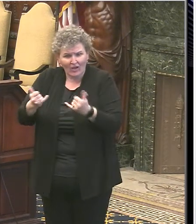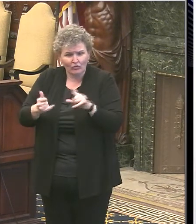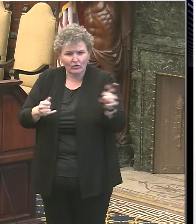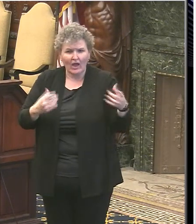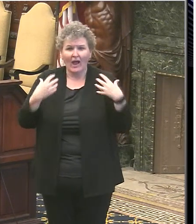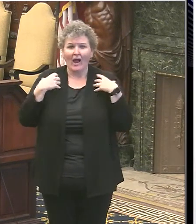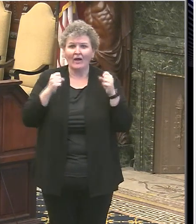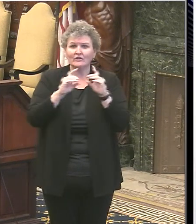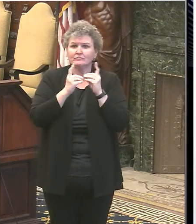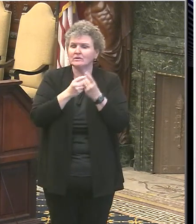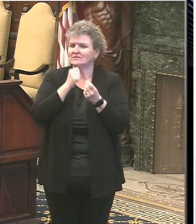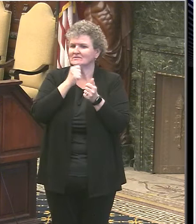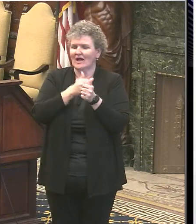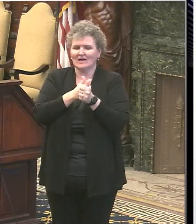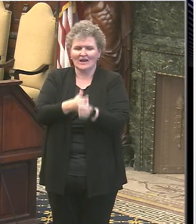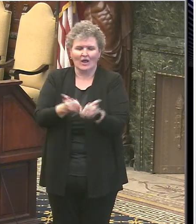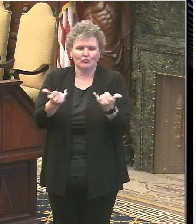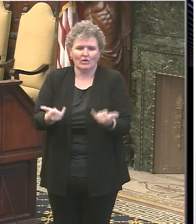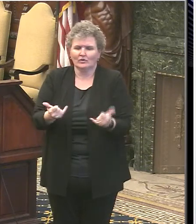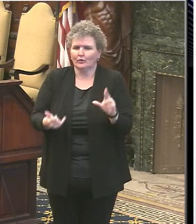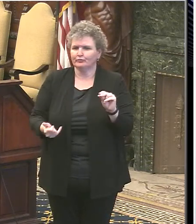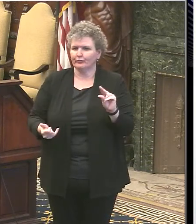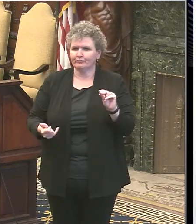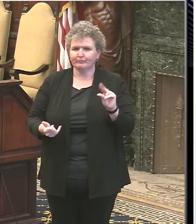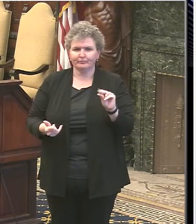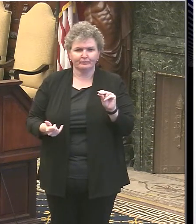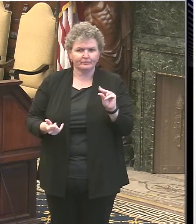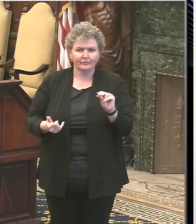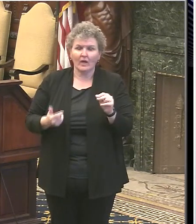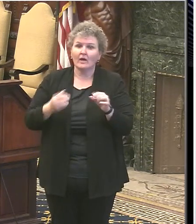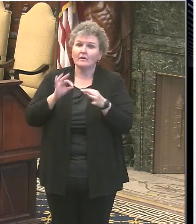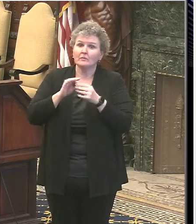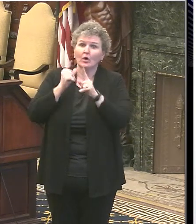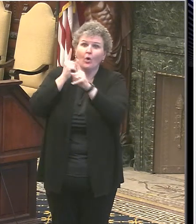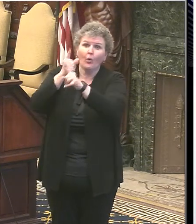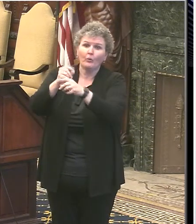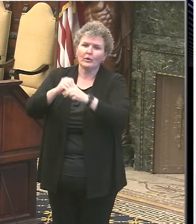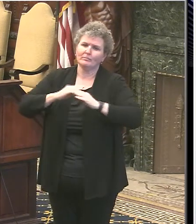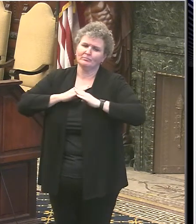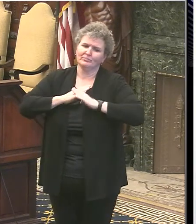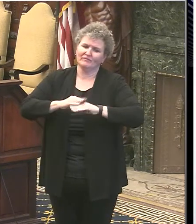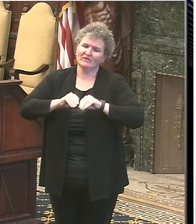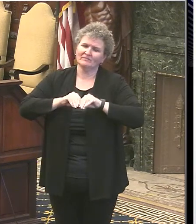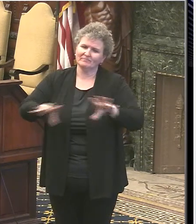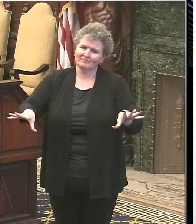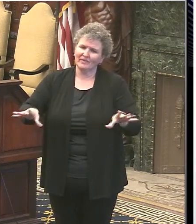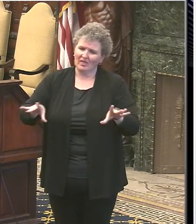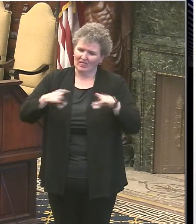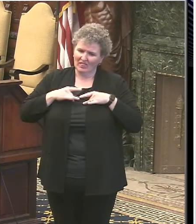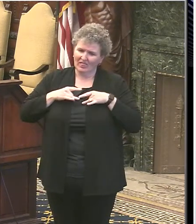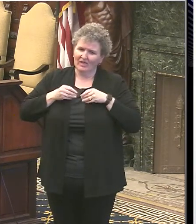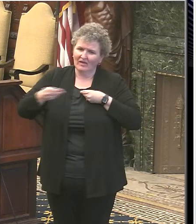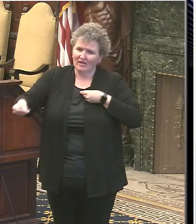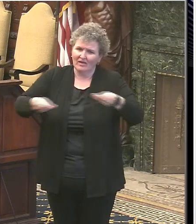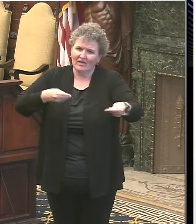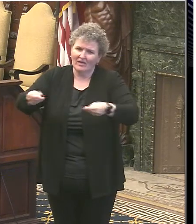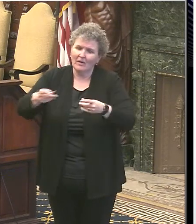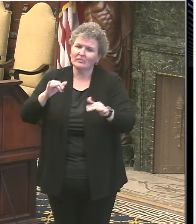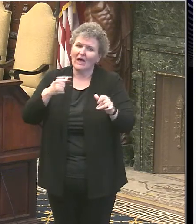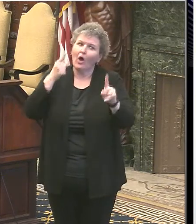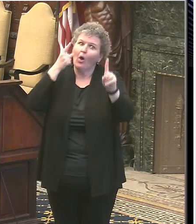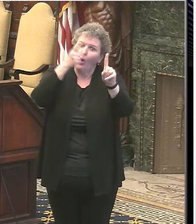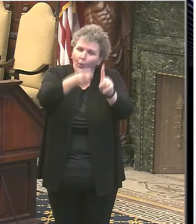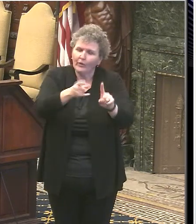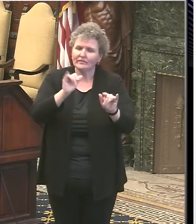not tracking that because our main job is to try to prevent people from getting infected in the first place. So we're kind of interested in what happens right up until someone